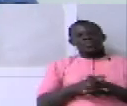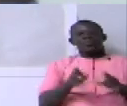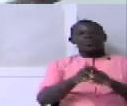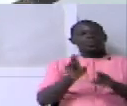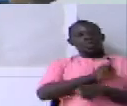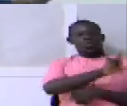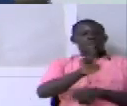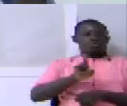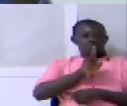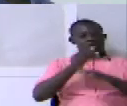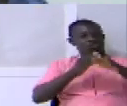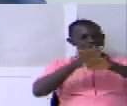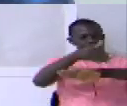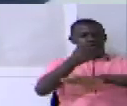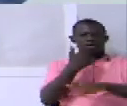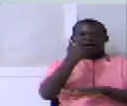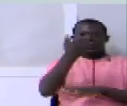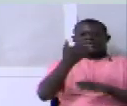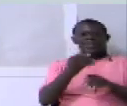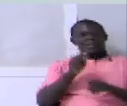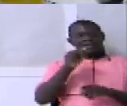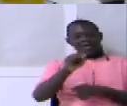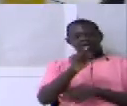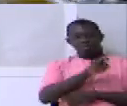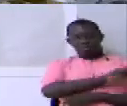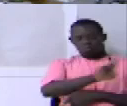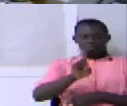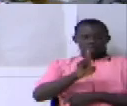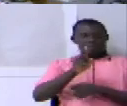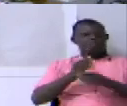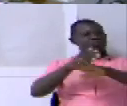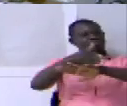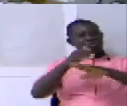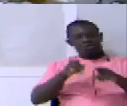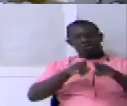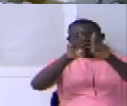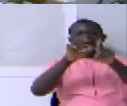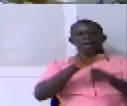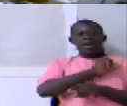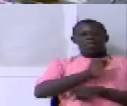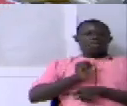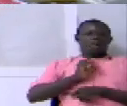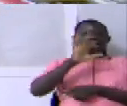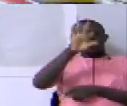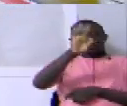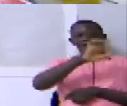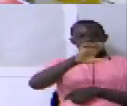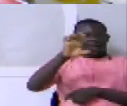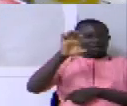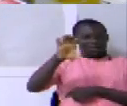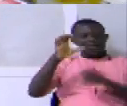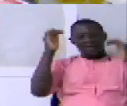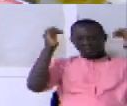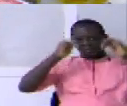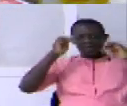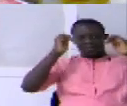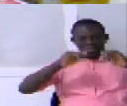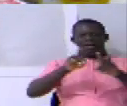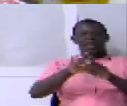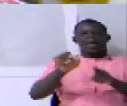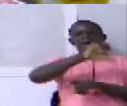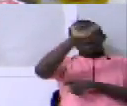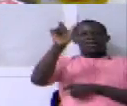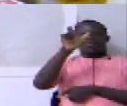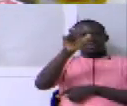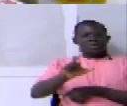We continue to ask that as we continue our TRRC sittings, that the Holy Spirit will be